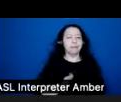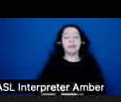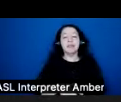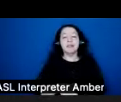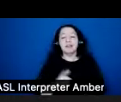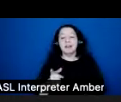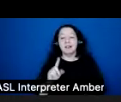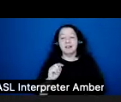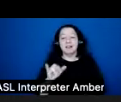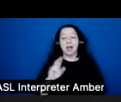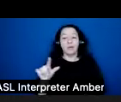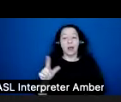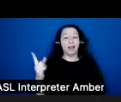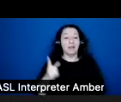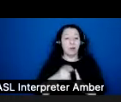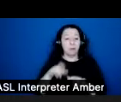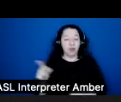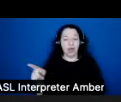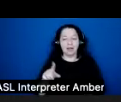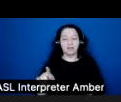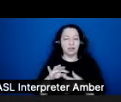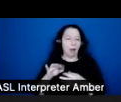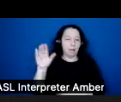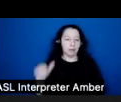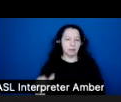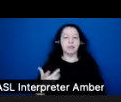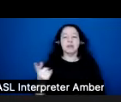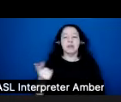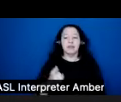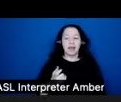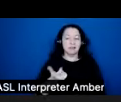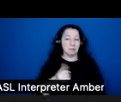And Tyrell's asking if there's any more explanation about that.